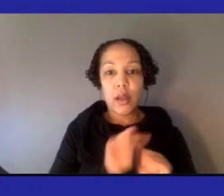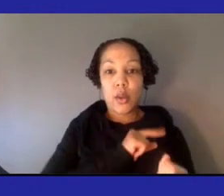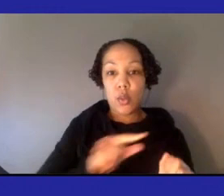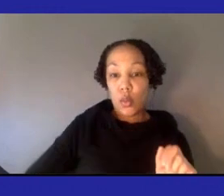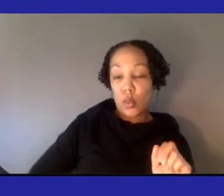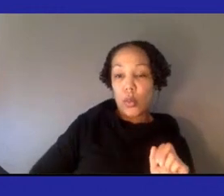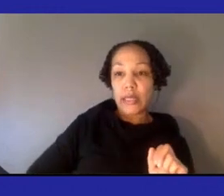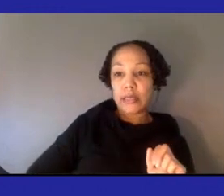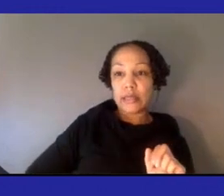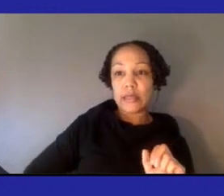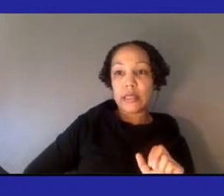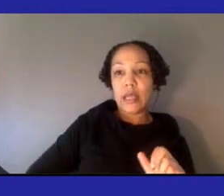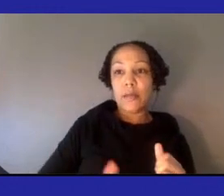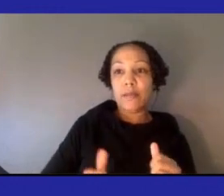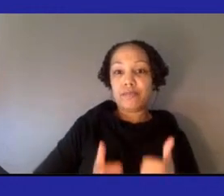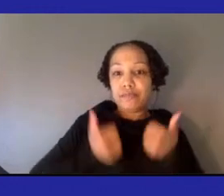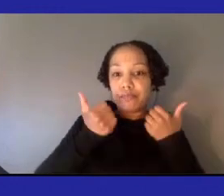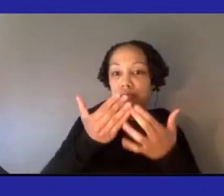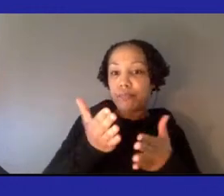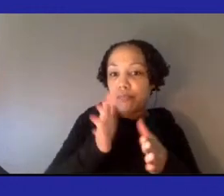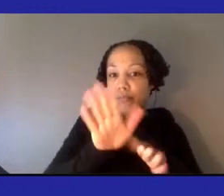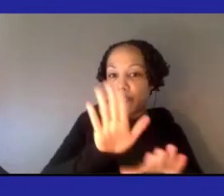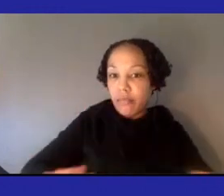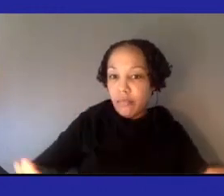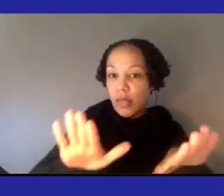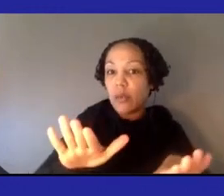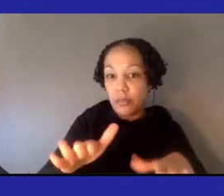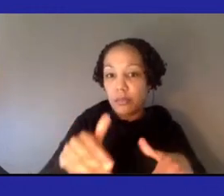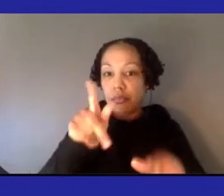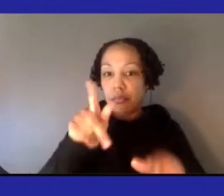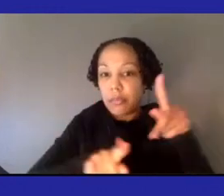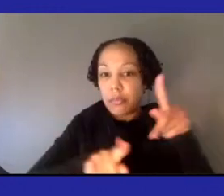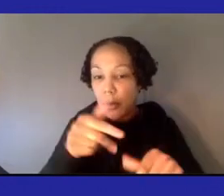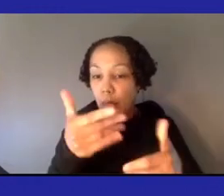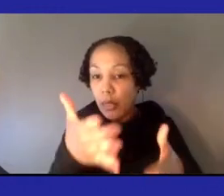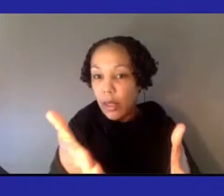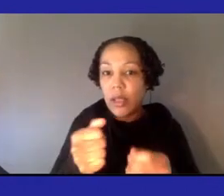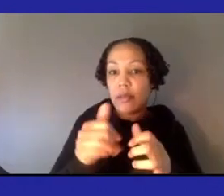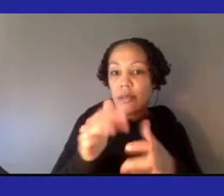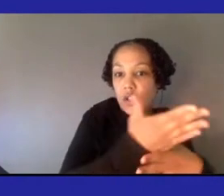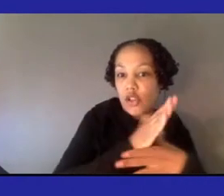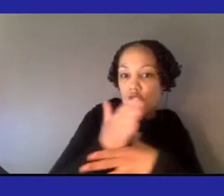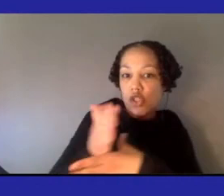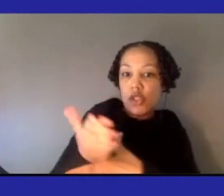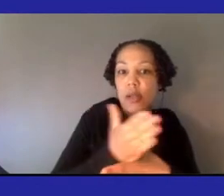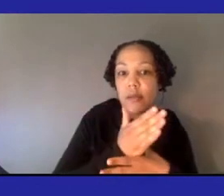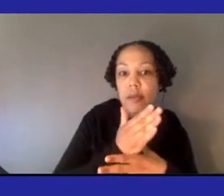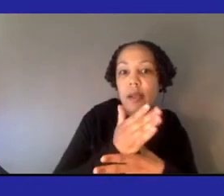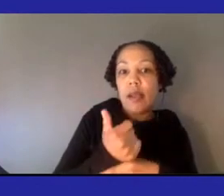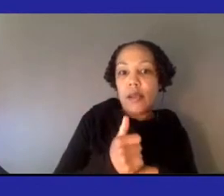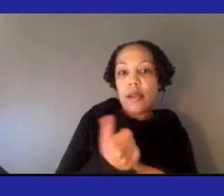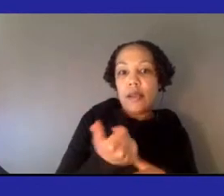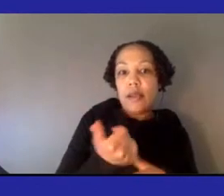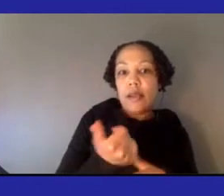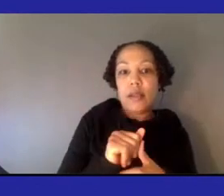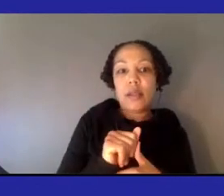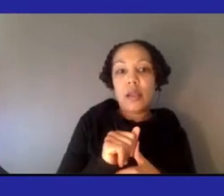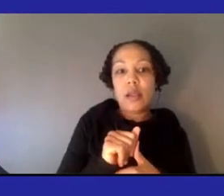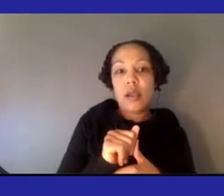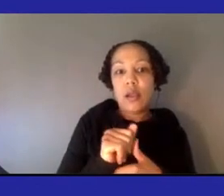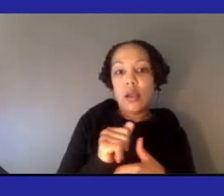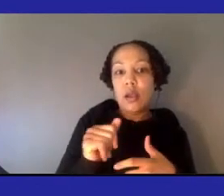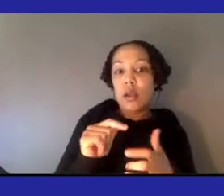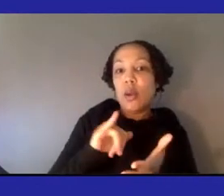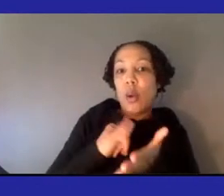outcomes include diabetes, high blood pressure, mental health issues, and obesity. 57% of Queens residents had 1 or more chronic condition, and cancer and